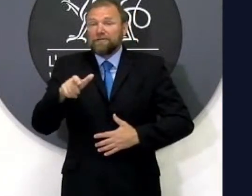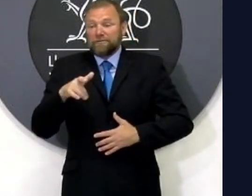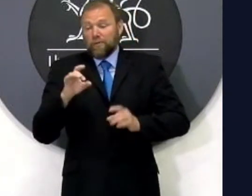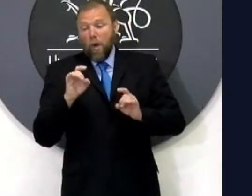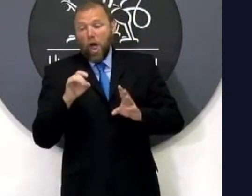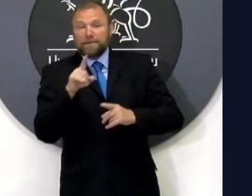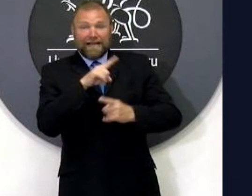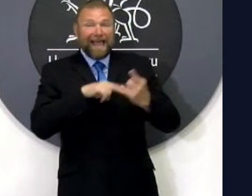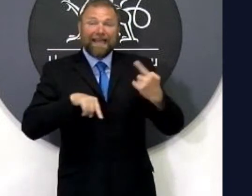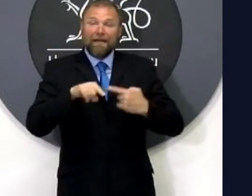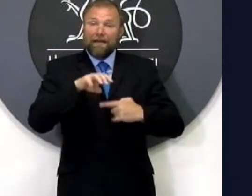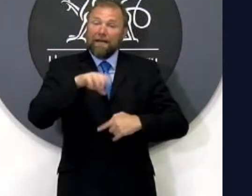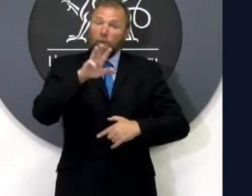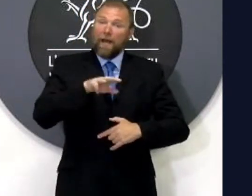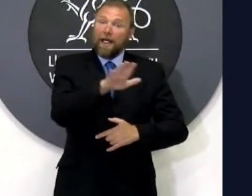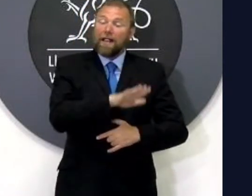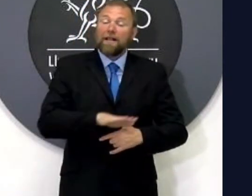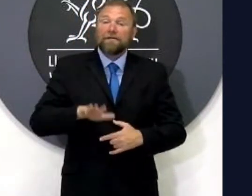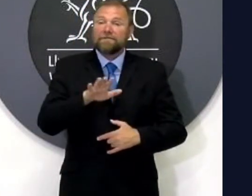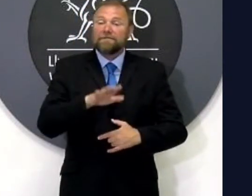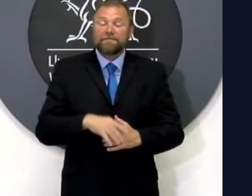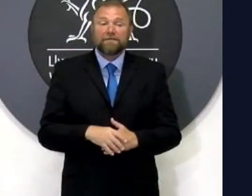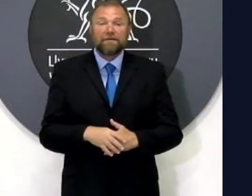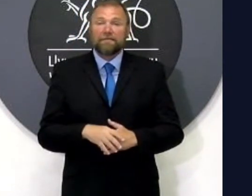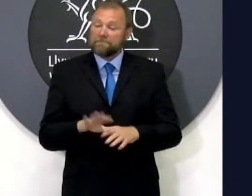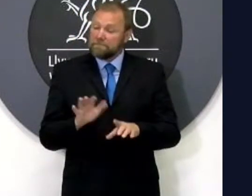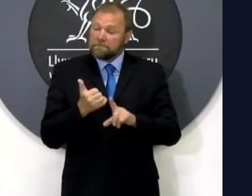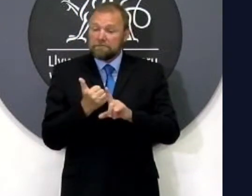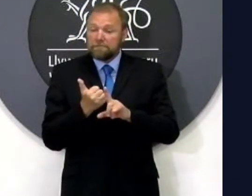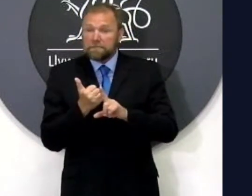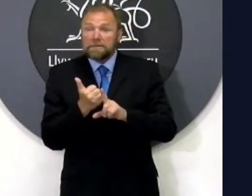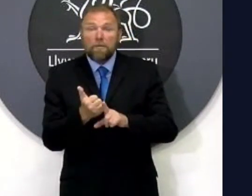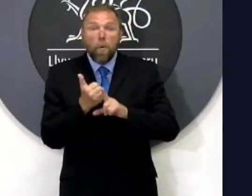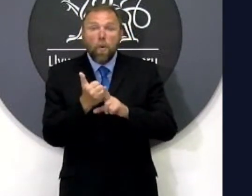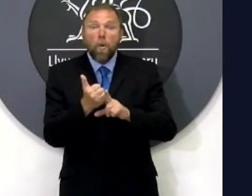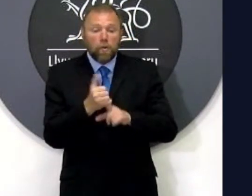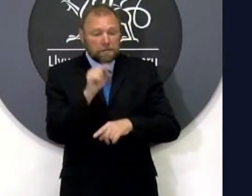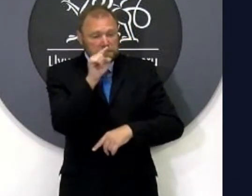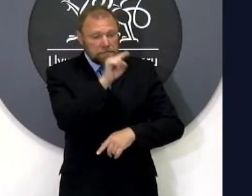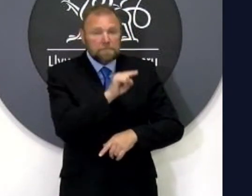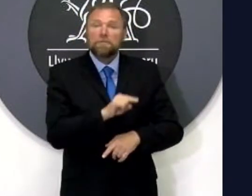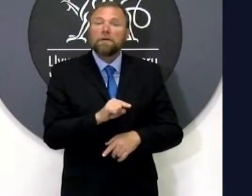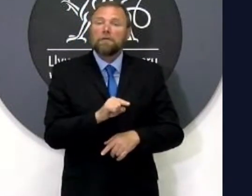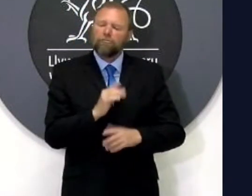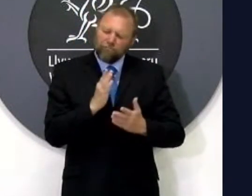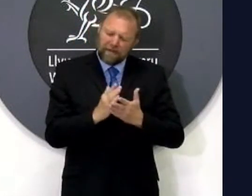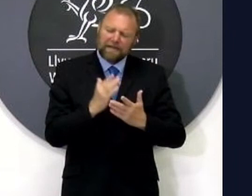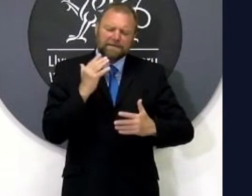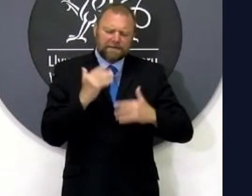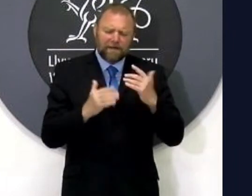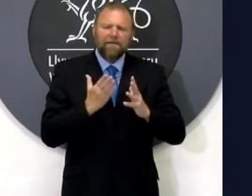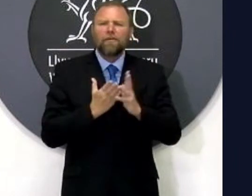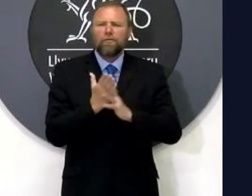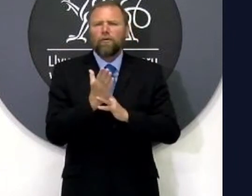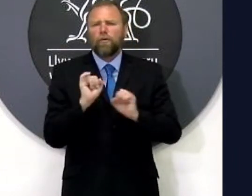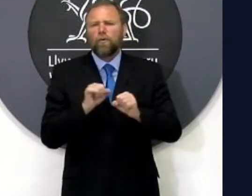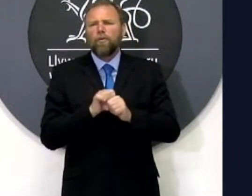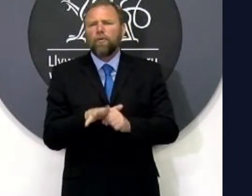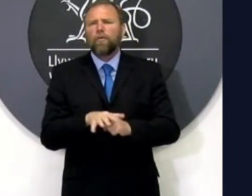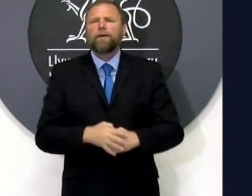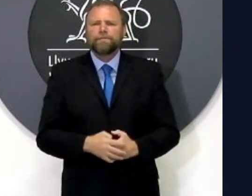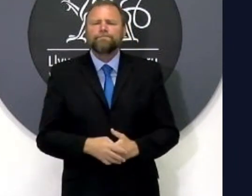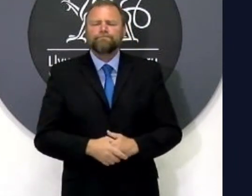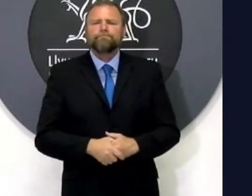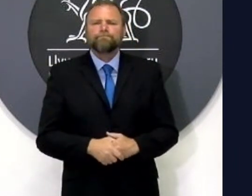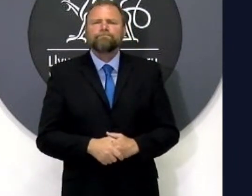holiday here in Wales and to support those sectors of the economy that have really suffered during the pandemic.